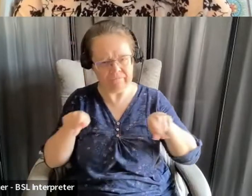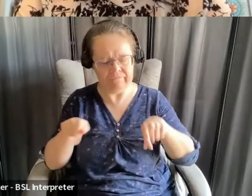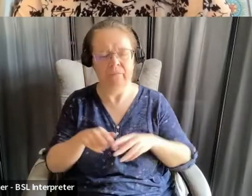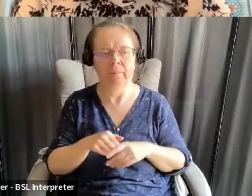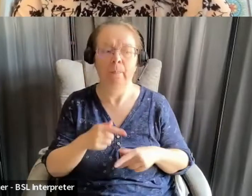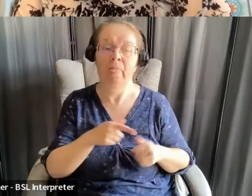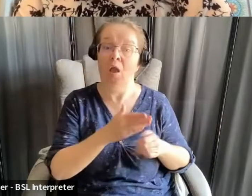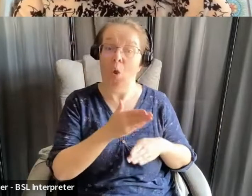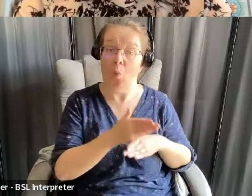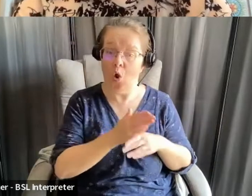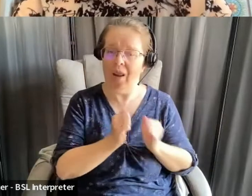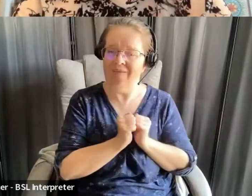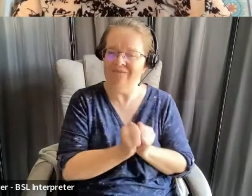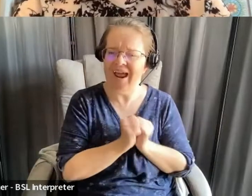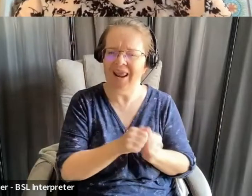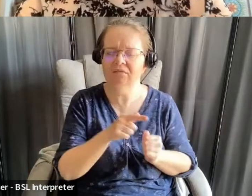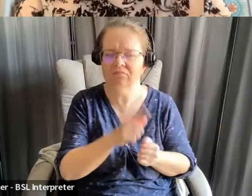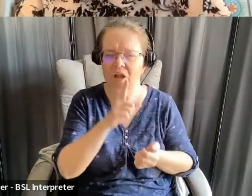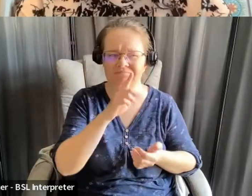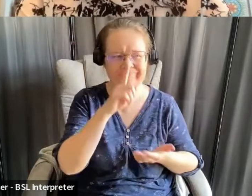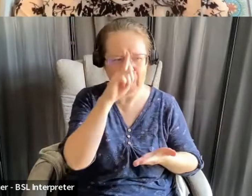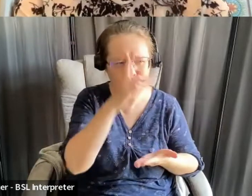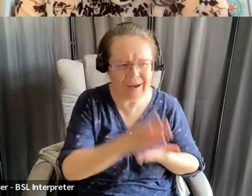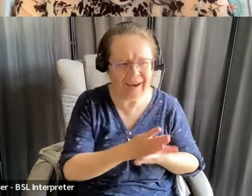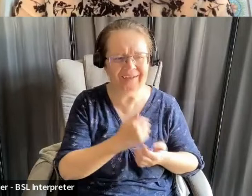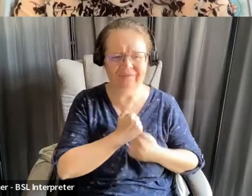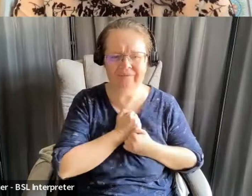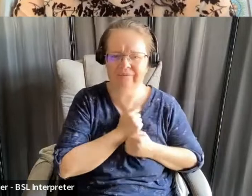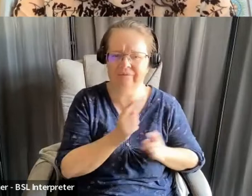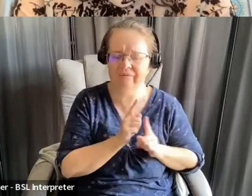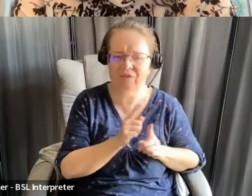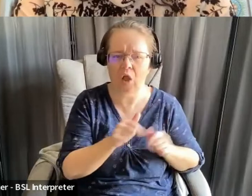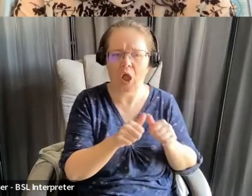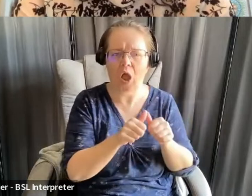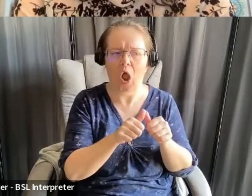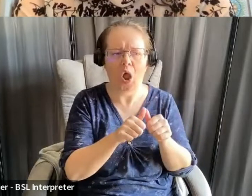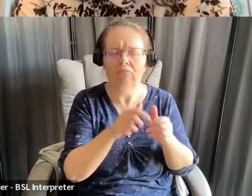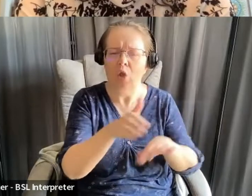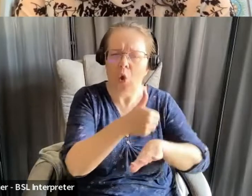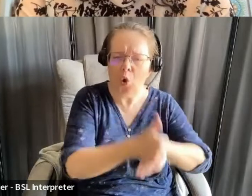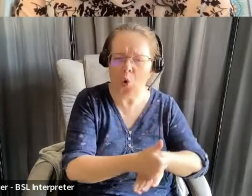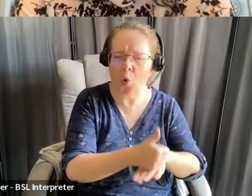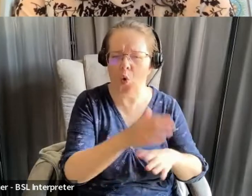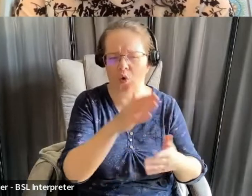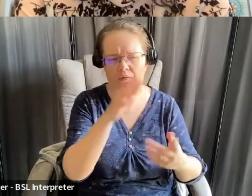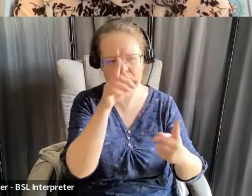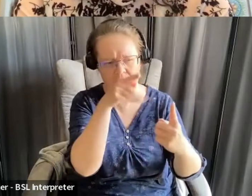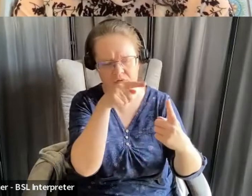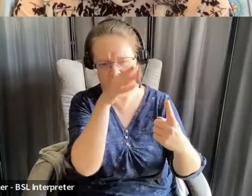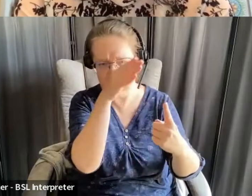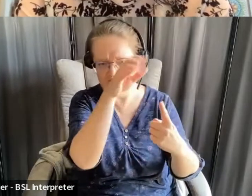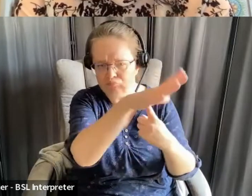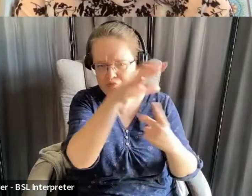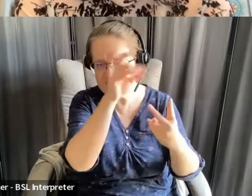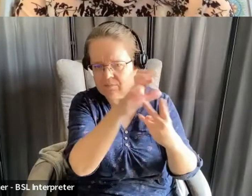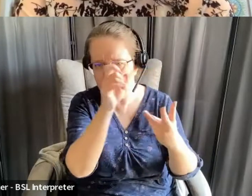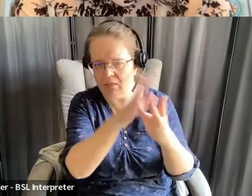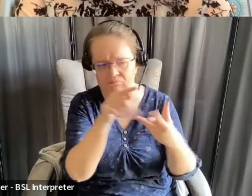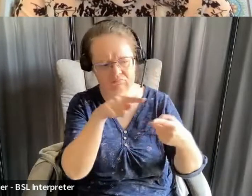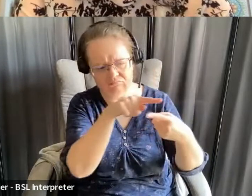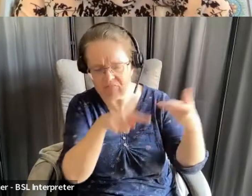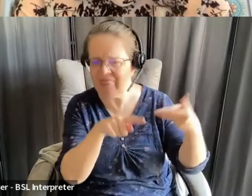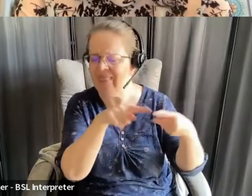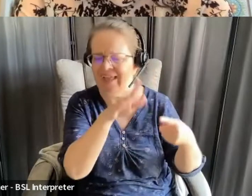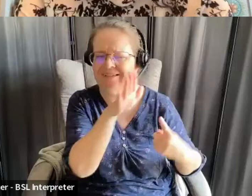values, guys, are fundamentally beliefs, values, core principles that are important to us in terms of who we